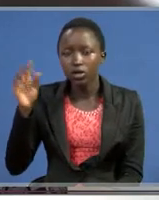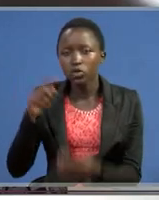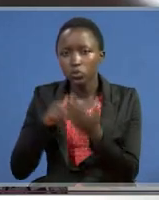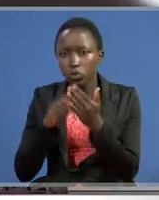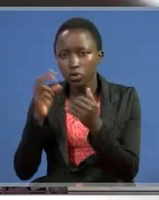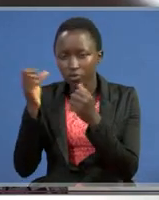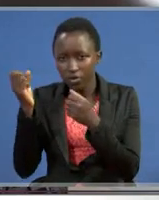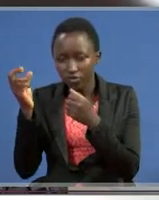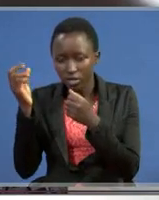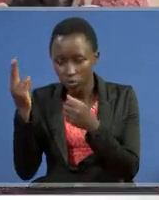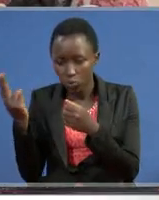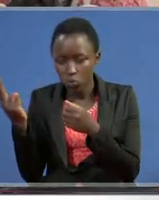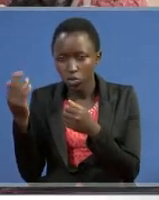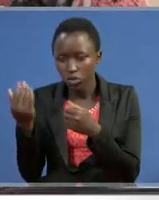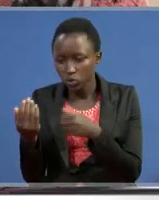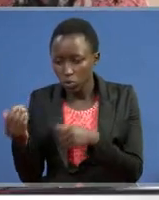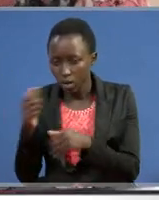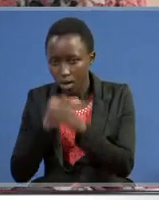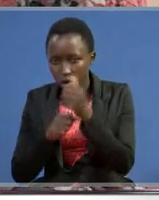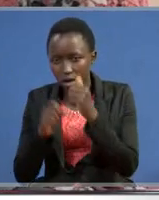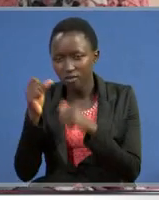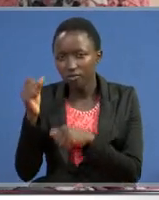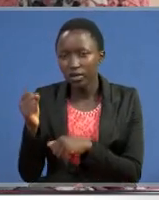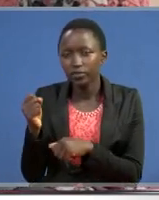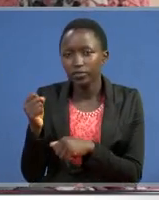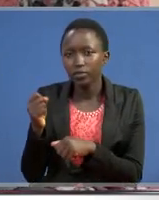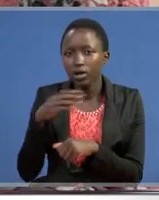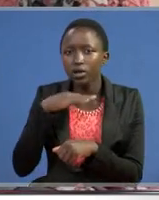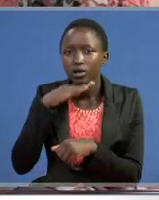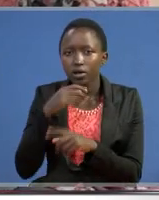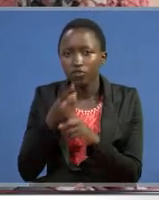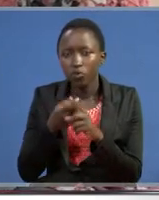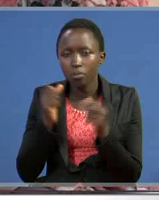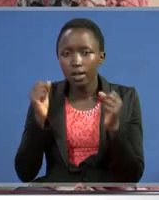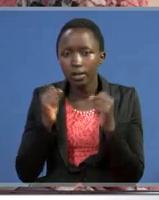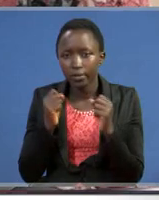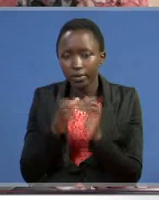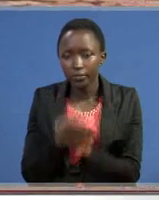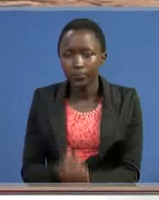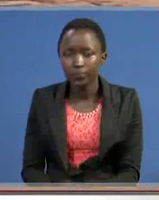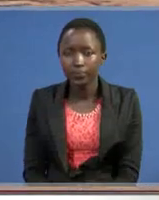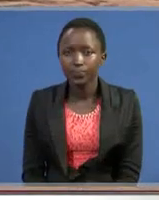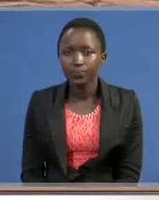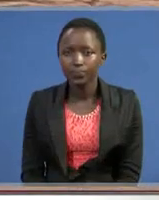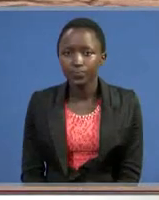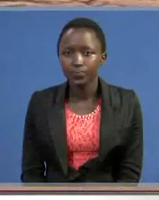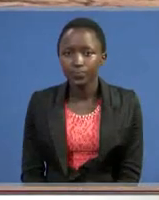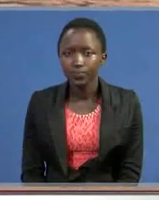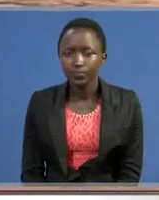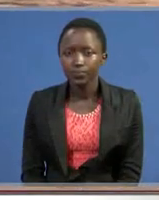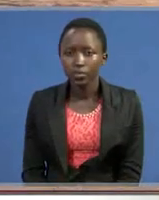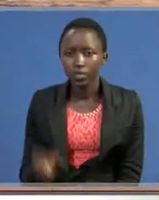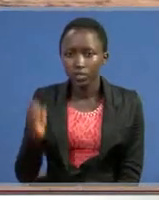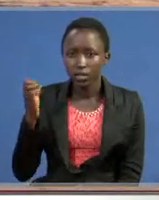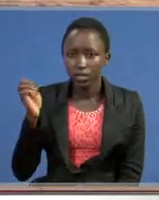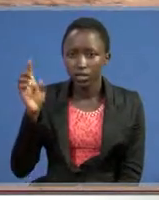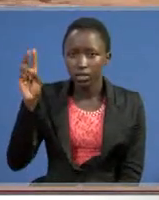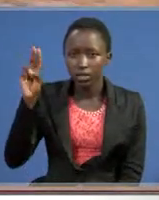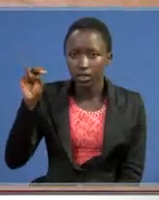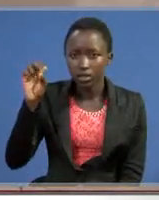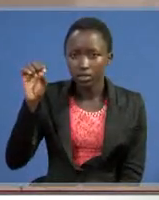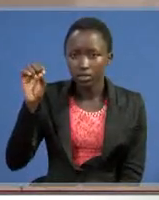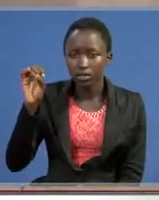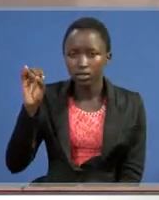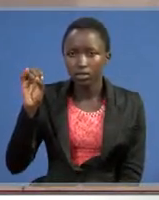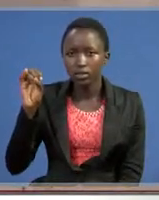ultra Paterson and at the age of five die from malaria Salina watch a mother